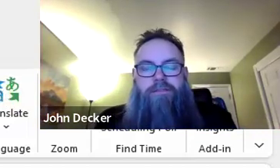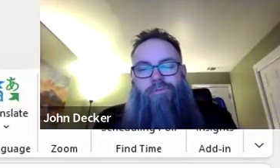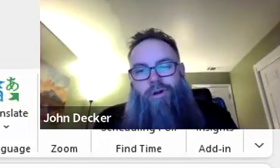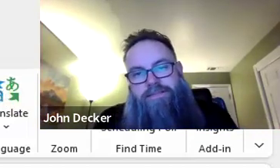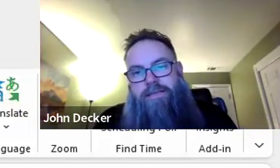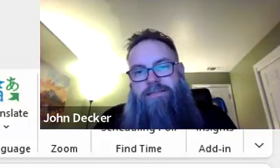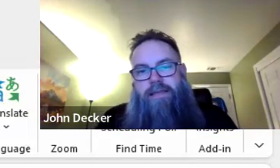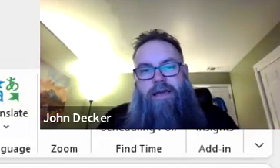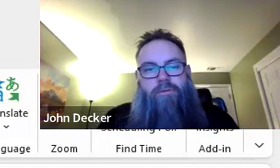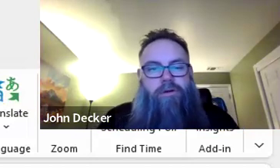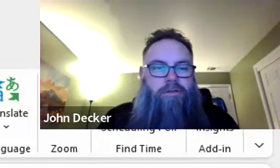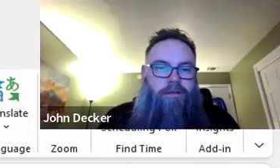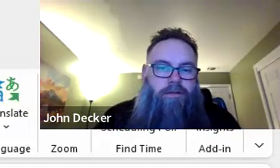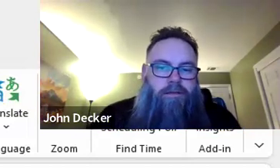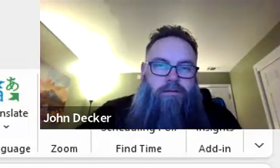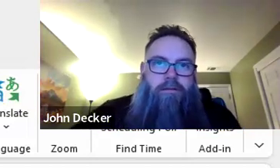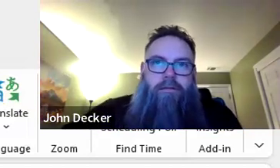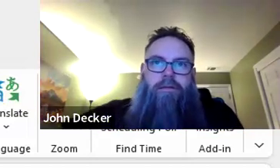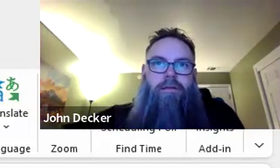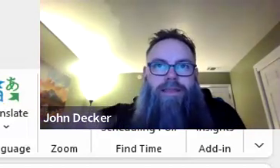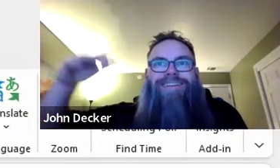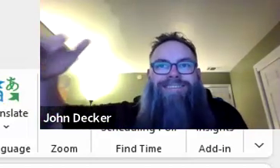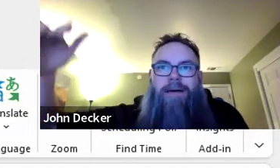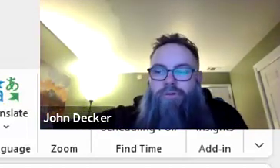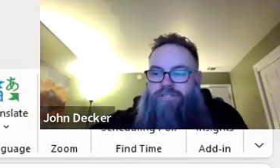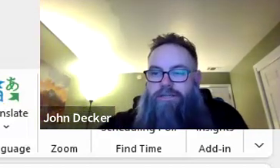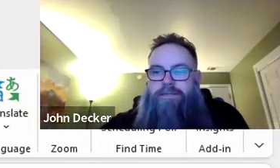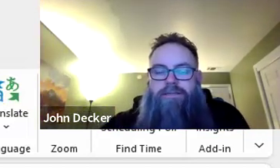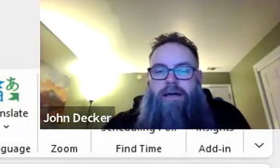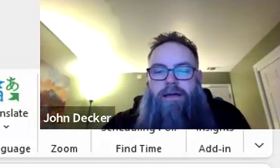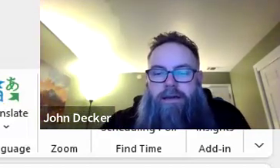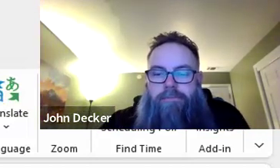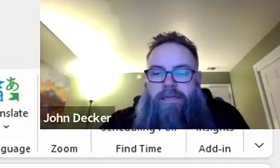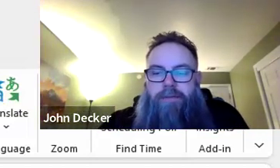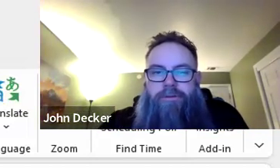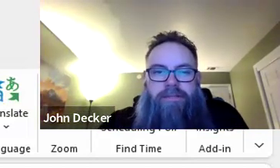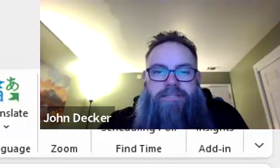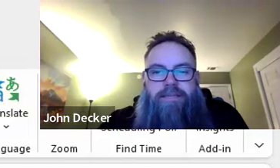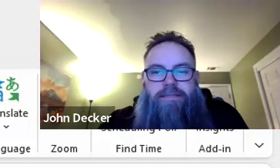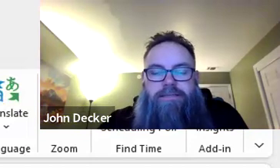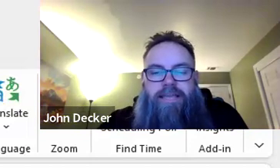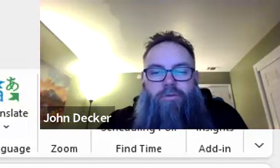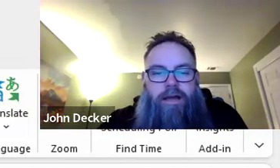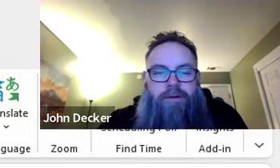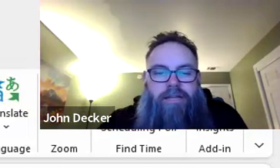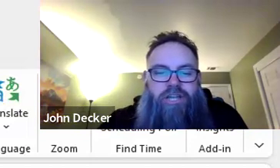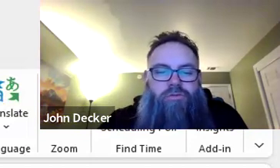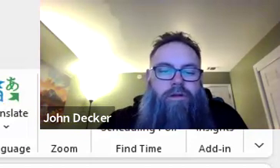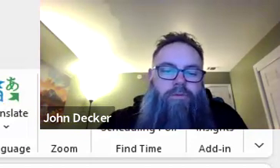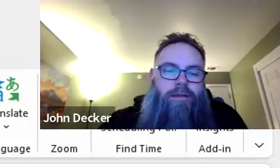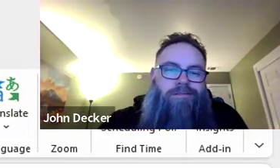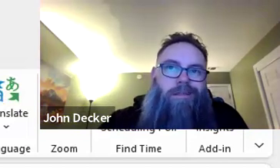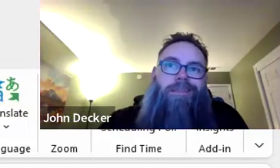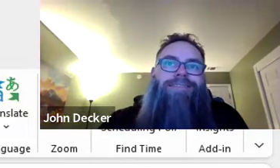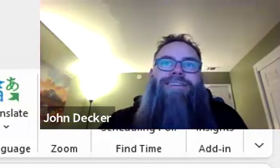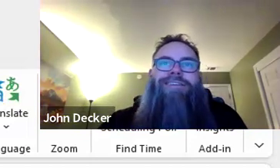has completed the process, and now we are in the next step, which is going to be implementing it statewide by